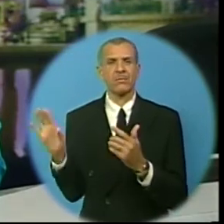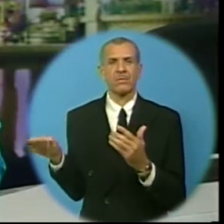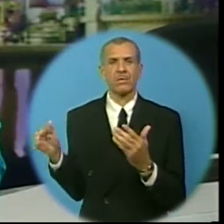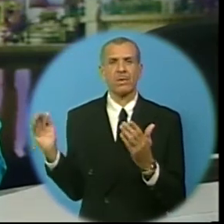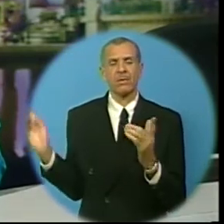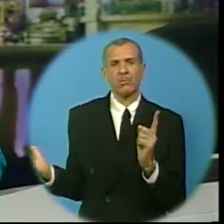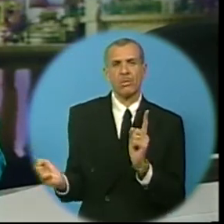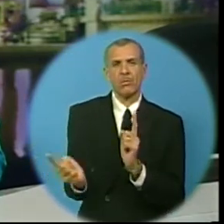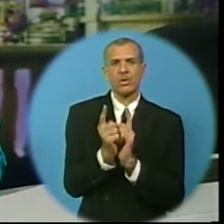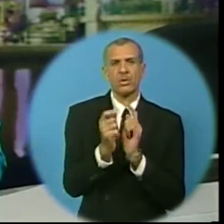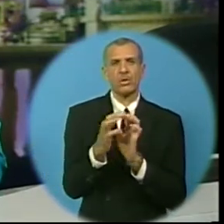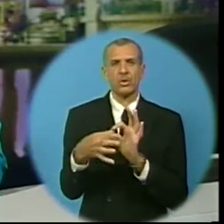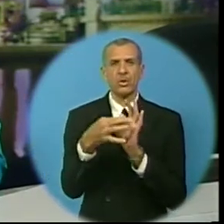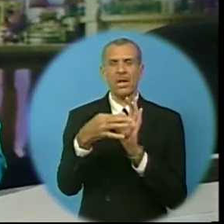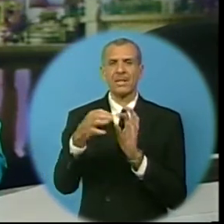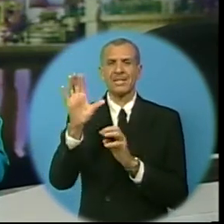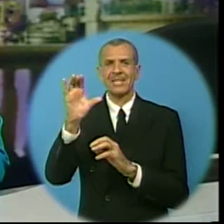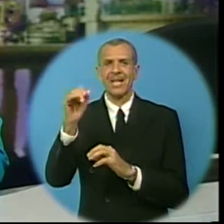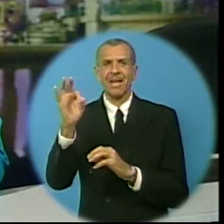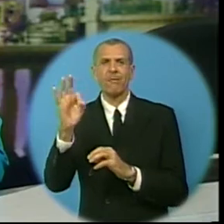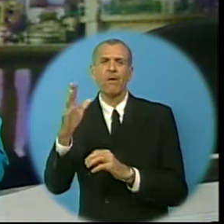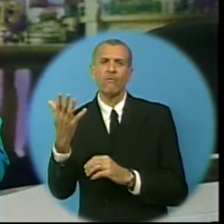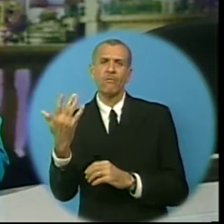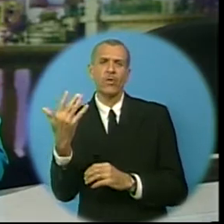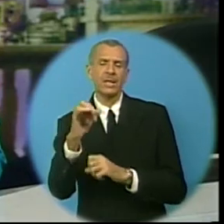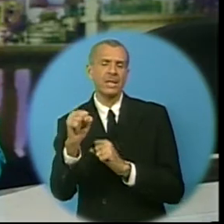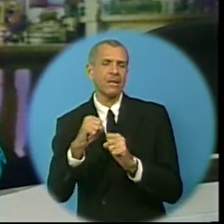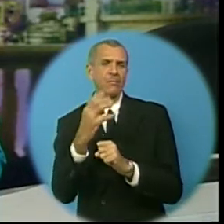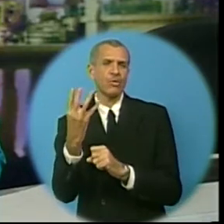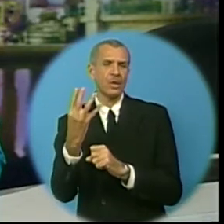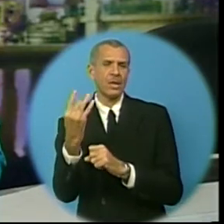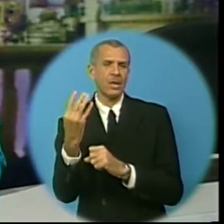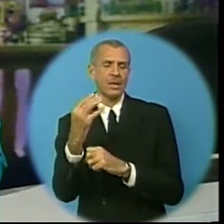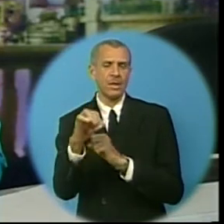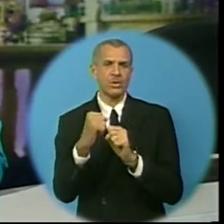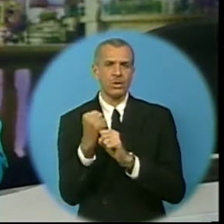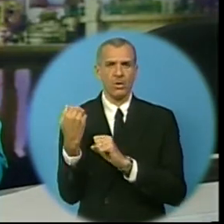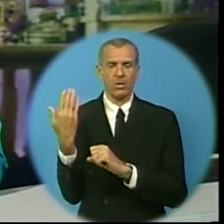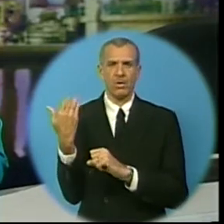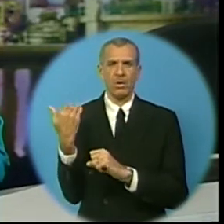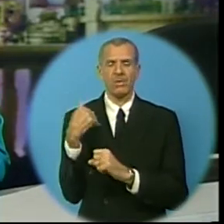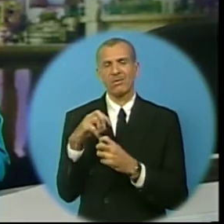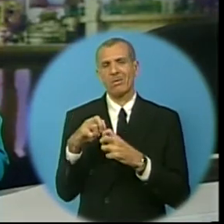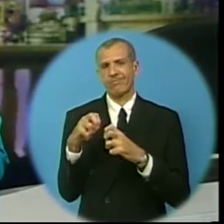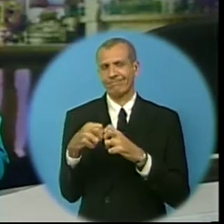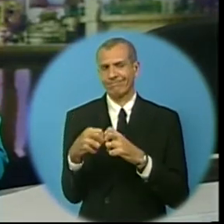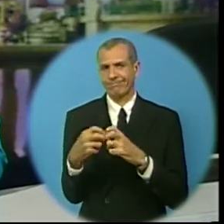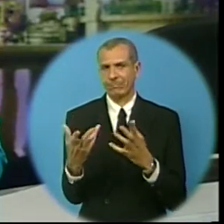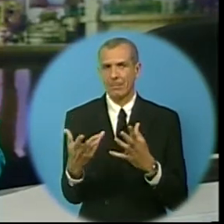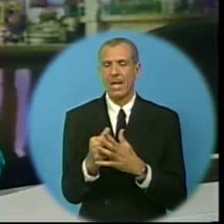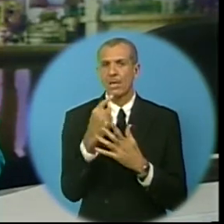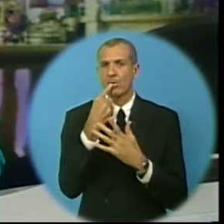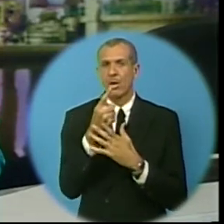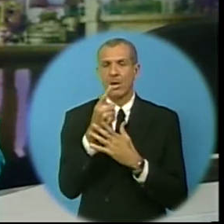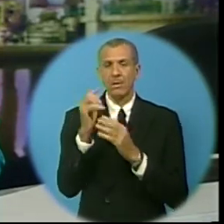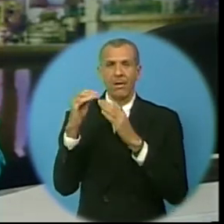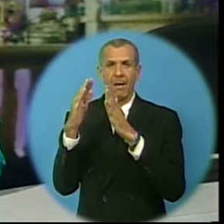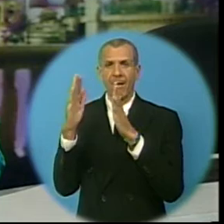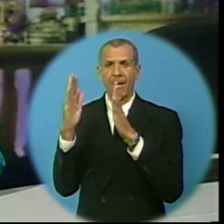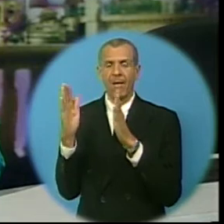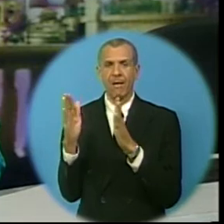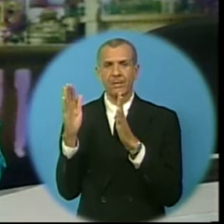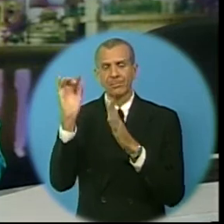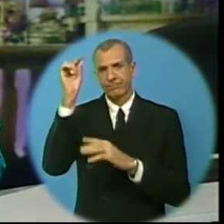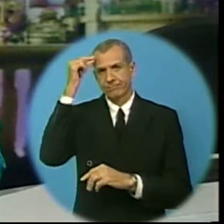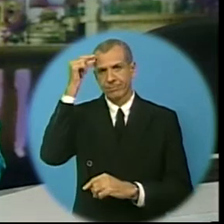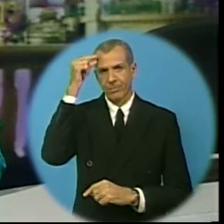to join CAF about 14 years ago, but always found the membership fee to be problematic. He told the House, CAF, which